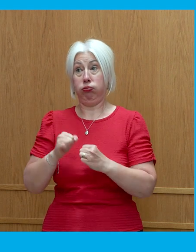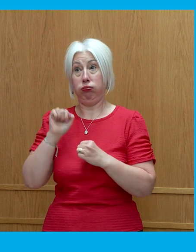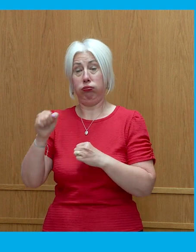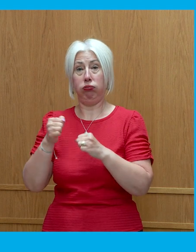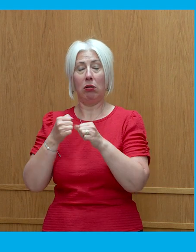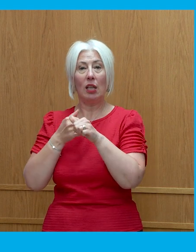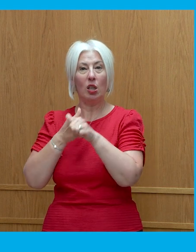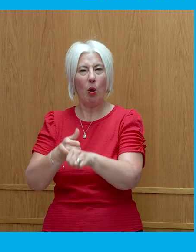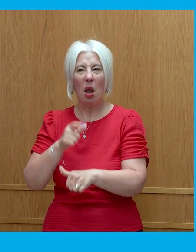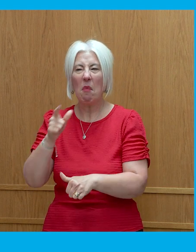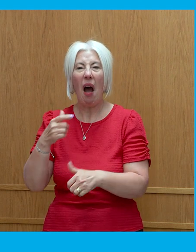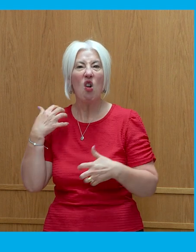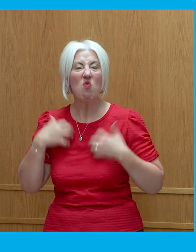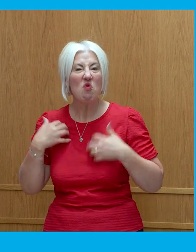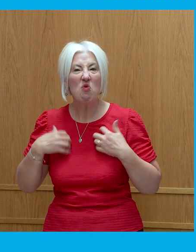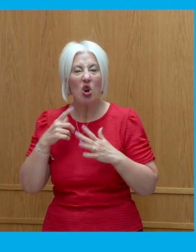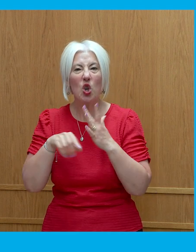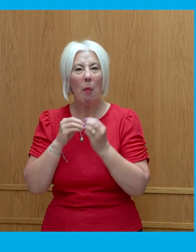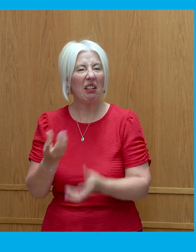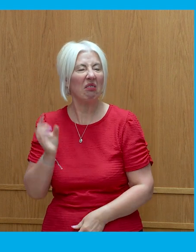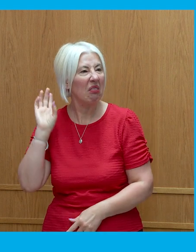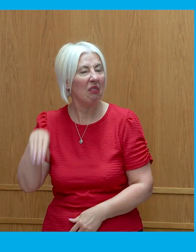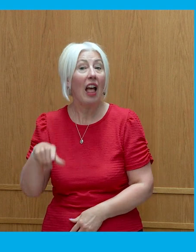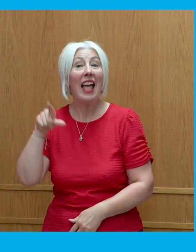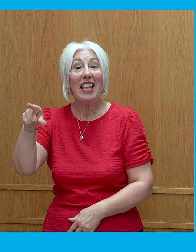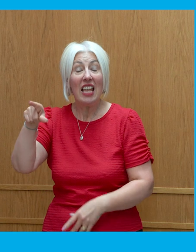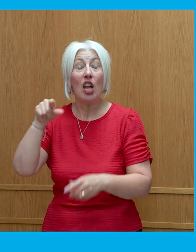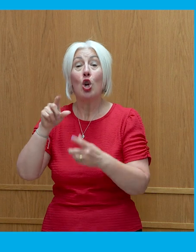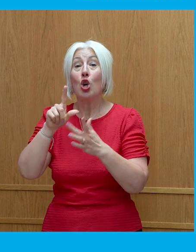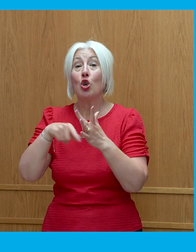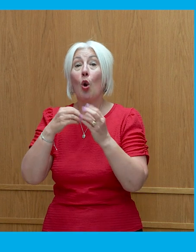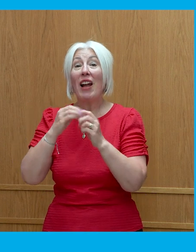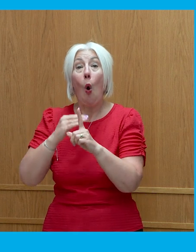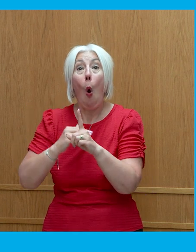just were not excited about Joe Biden at all. He was older than their granddad, so it